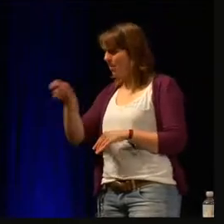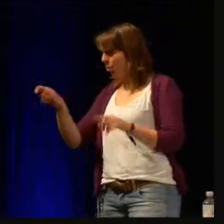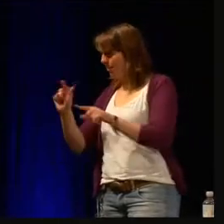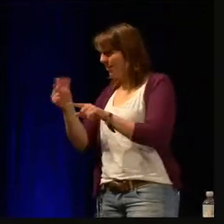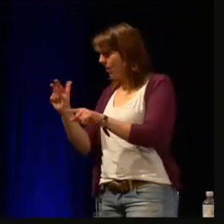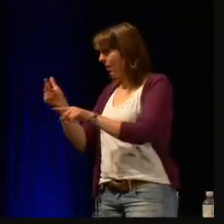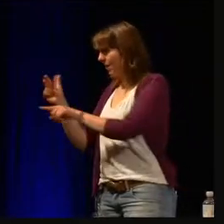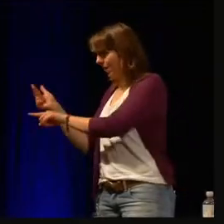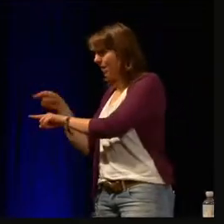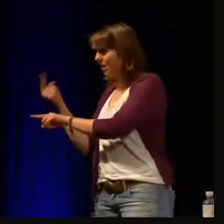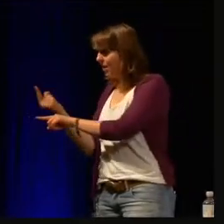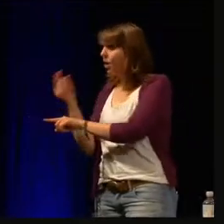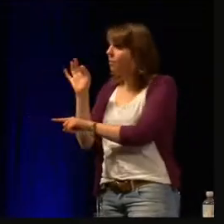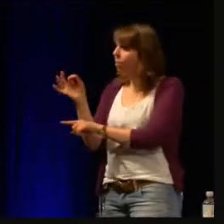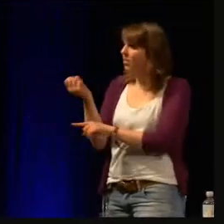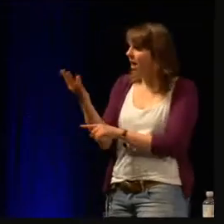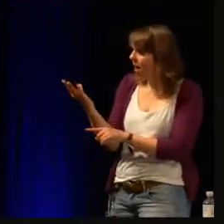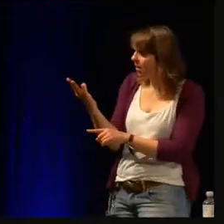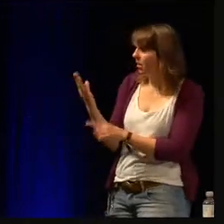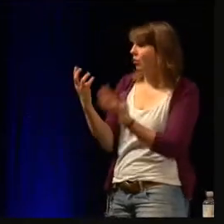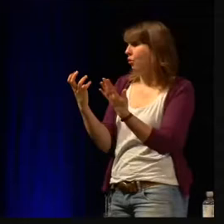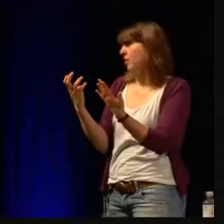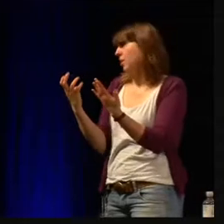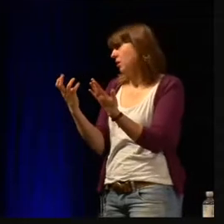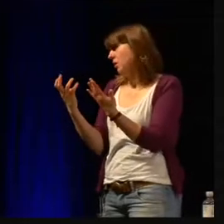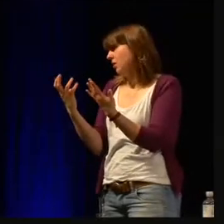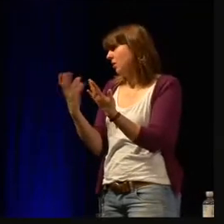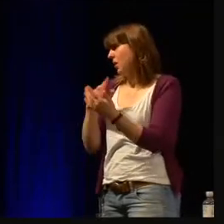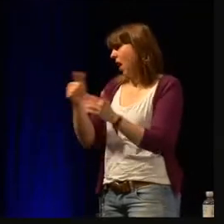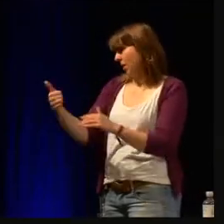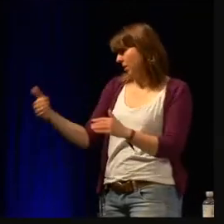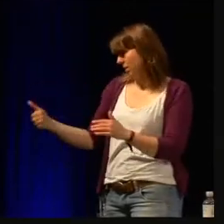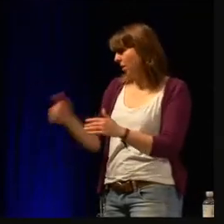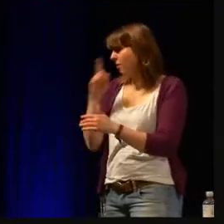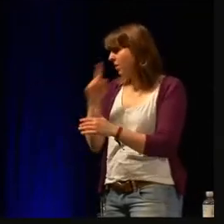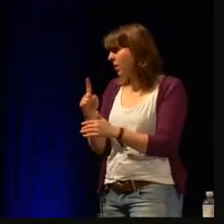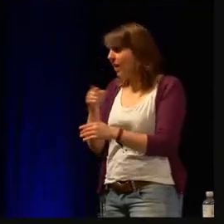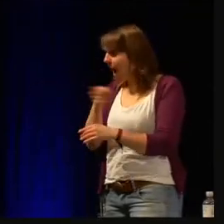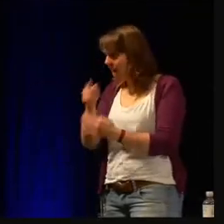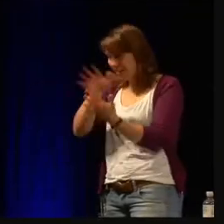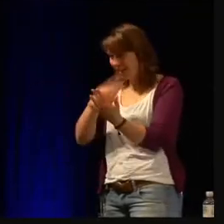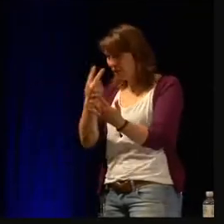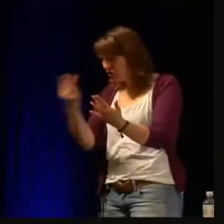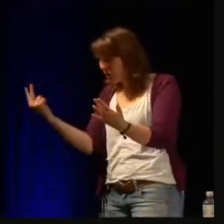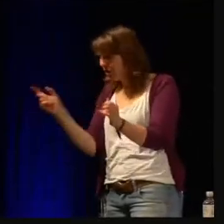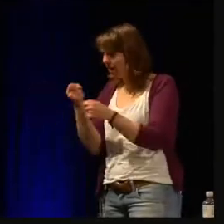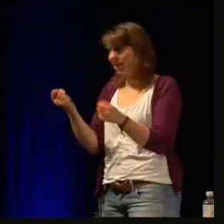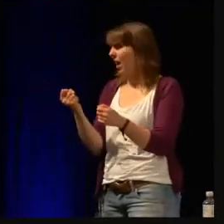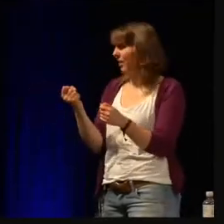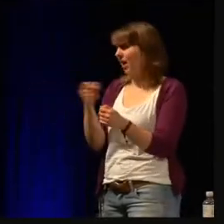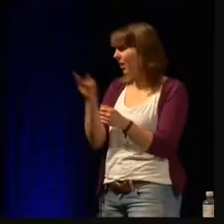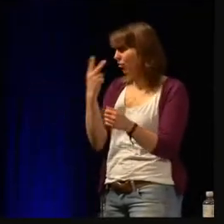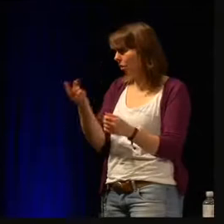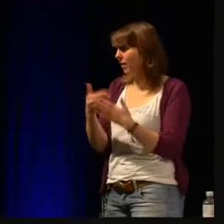pages. So if every third person does something, there are a potential of 90 posts.